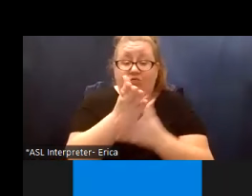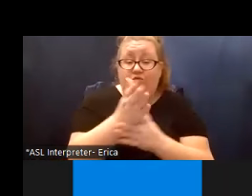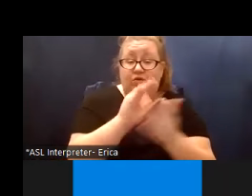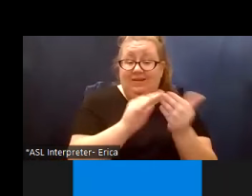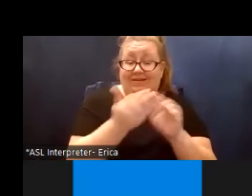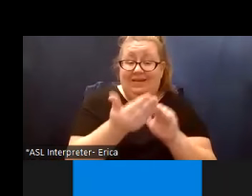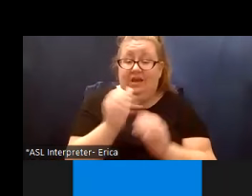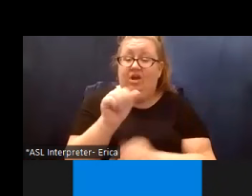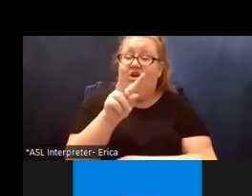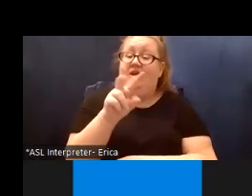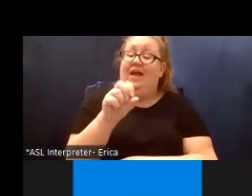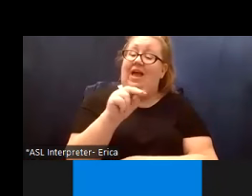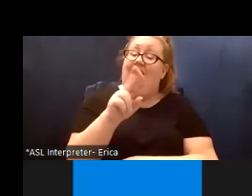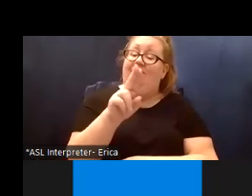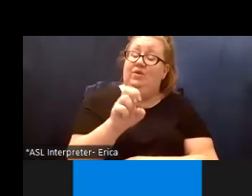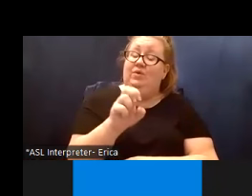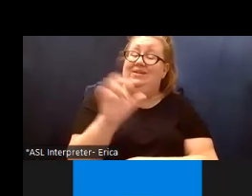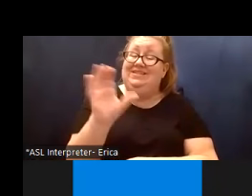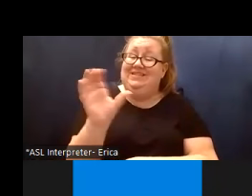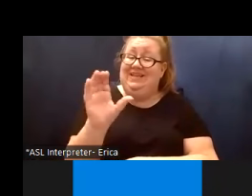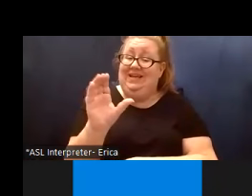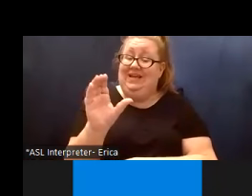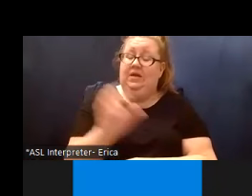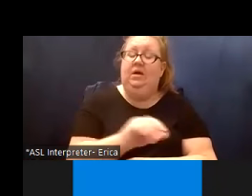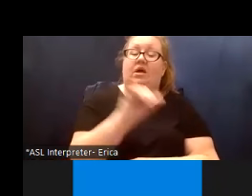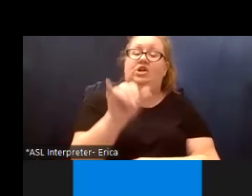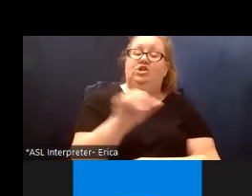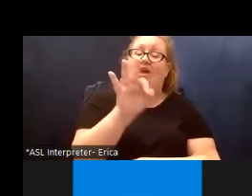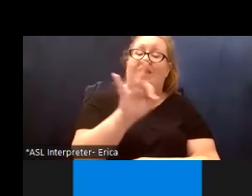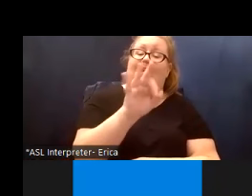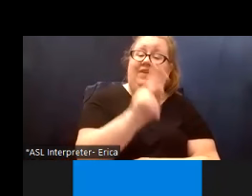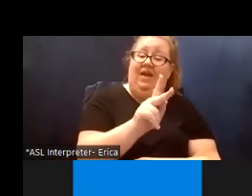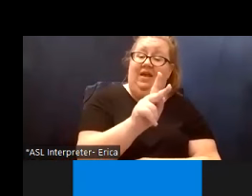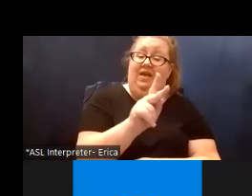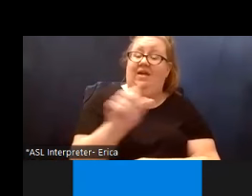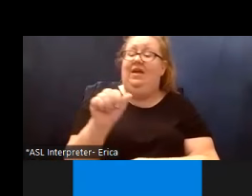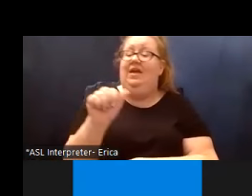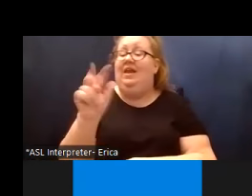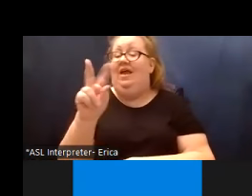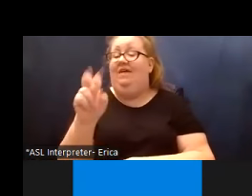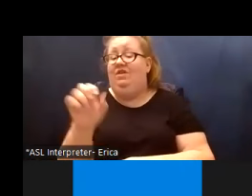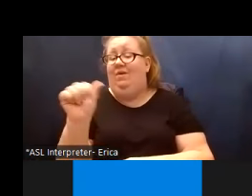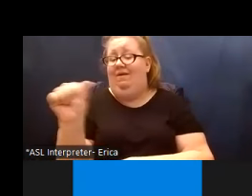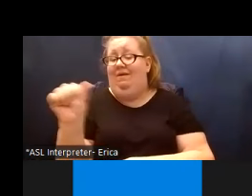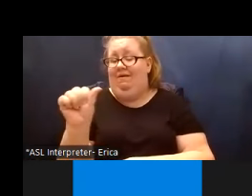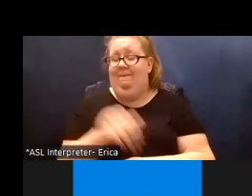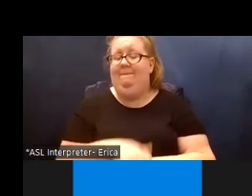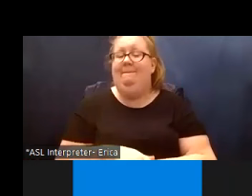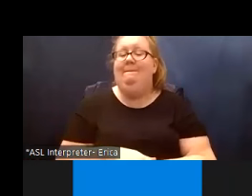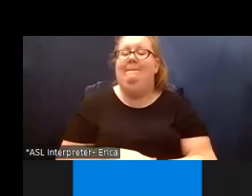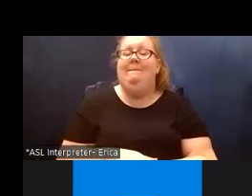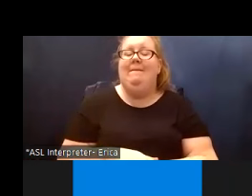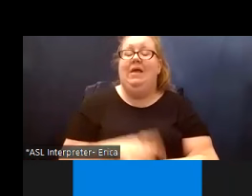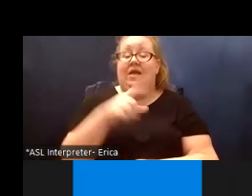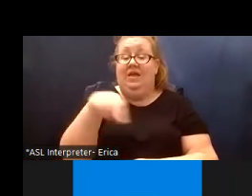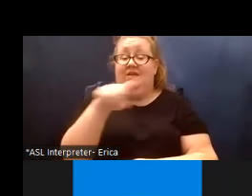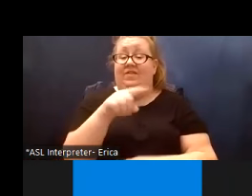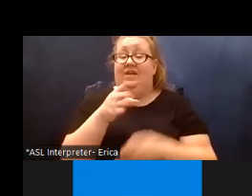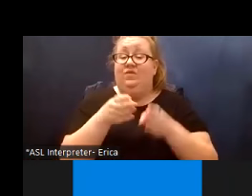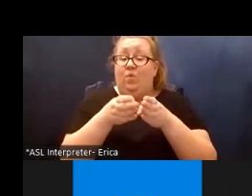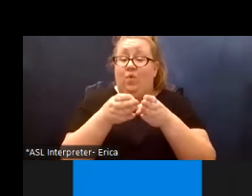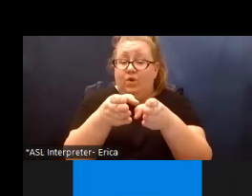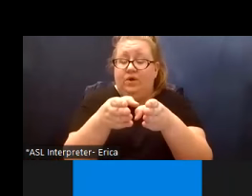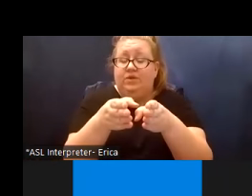Avenue C and JFK and Avenue A mixture. These corridors